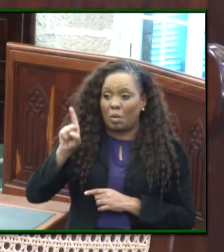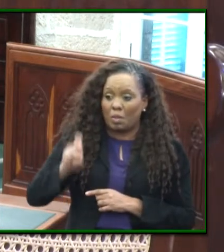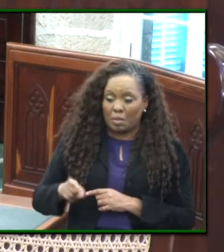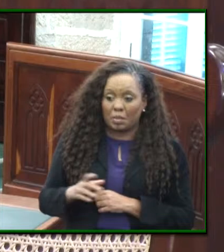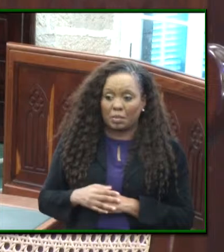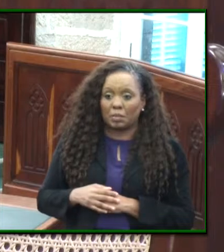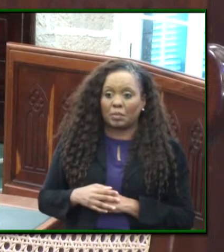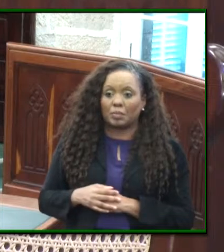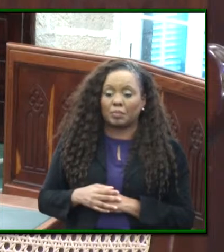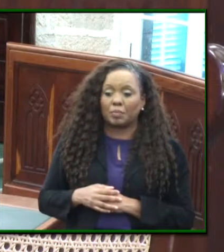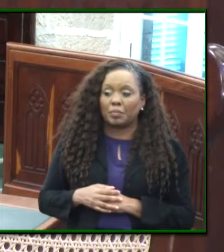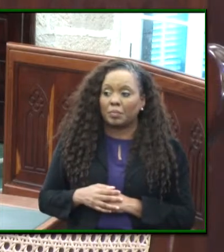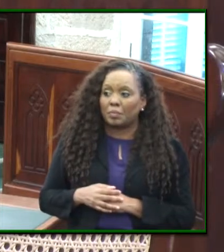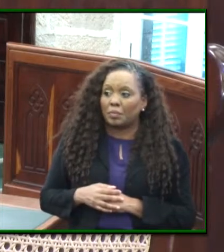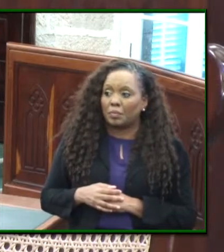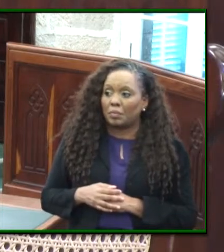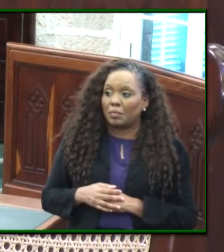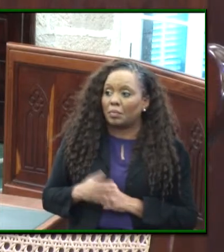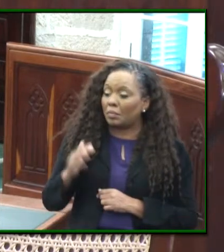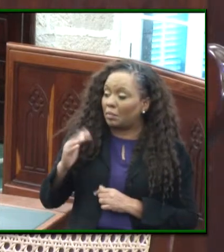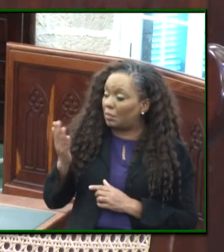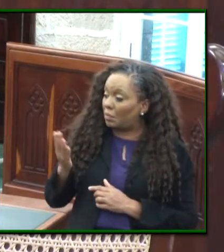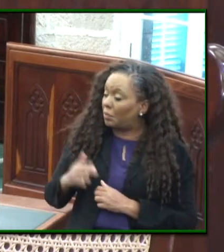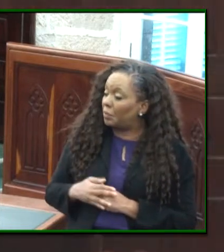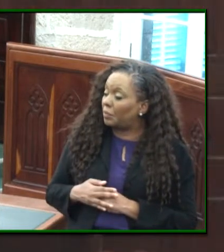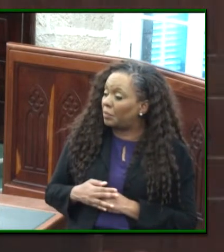area. I'm obliged to you, sir.